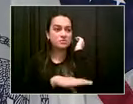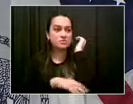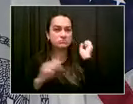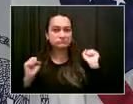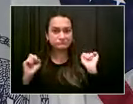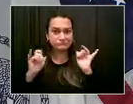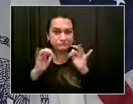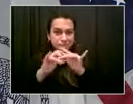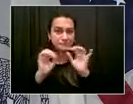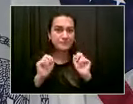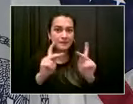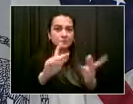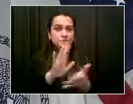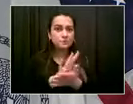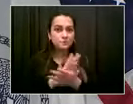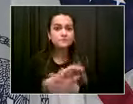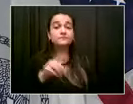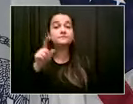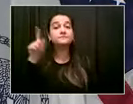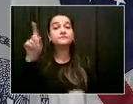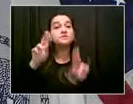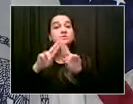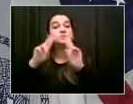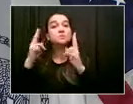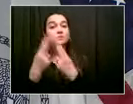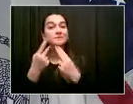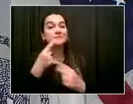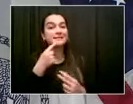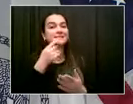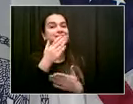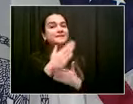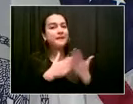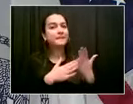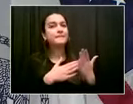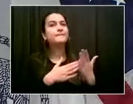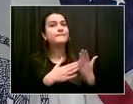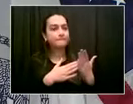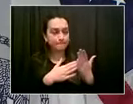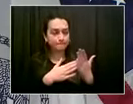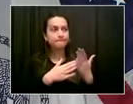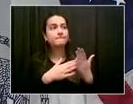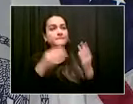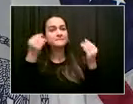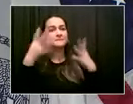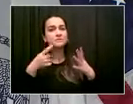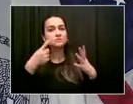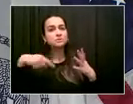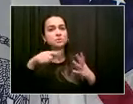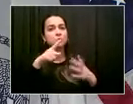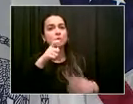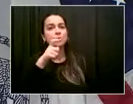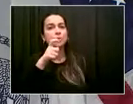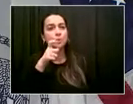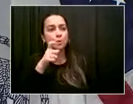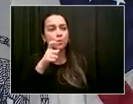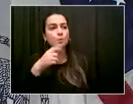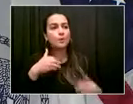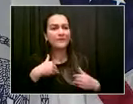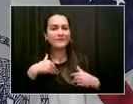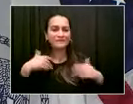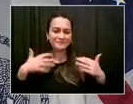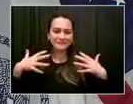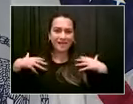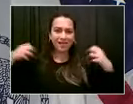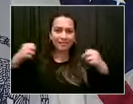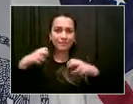extreme medical challenges. Is that on the table at all here? Can you speak to that at all? And sort of related to that,